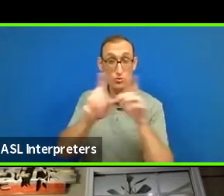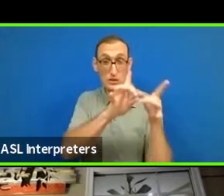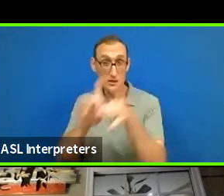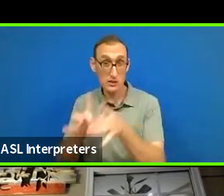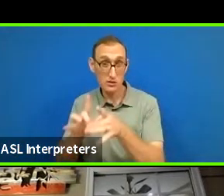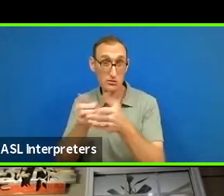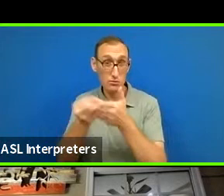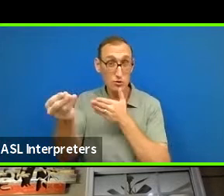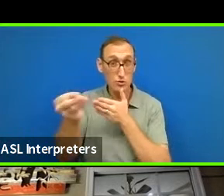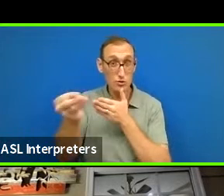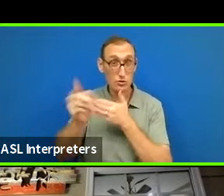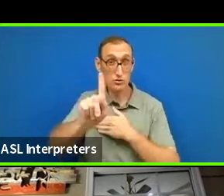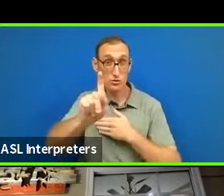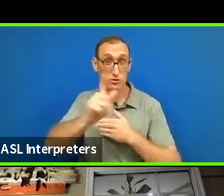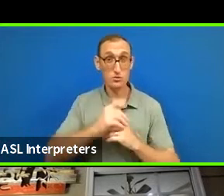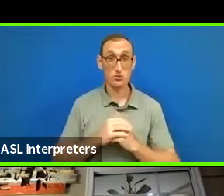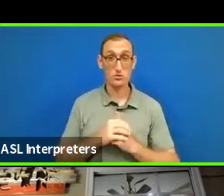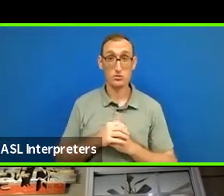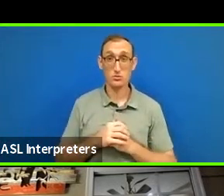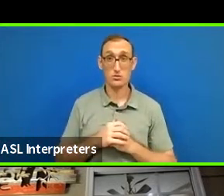item?